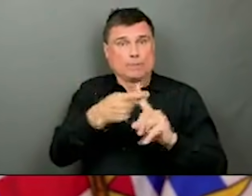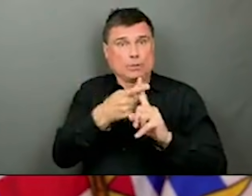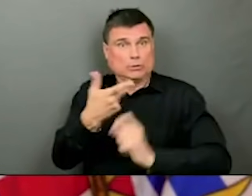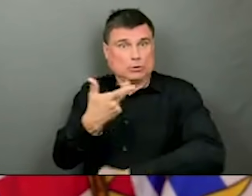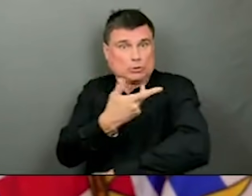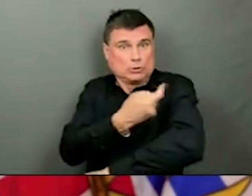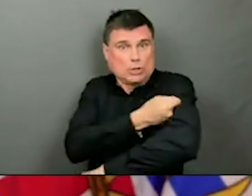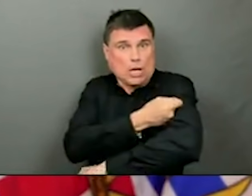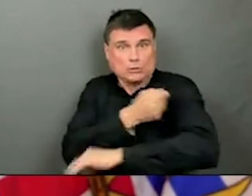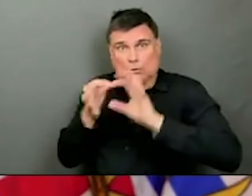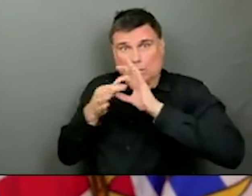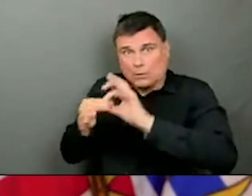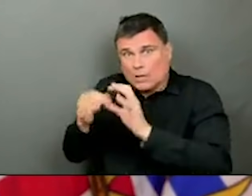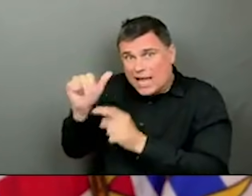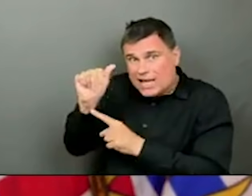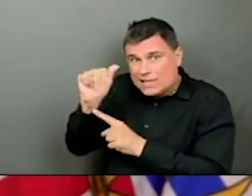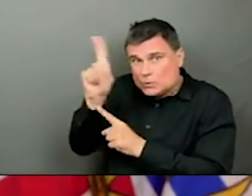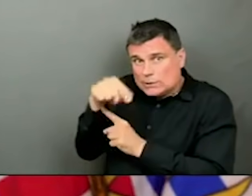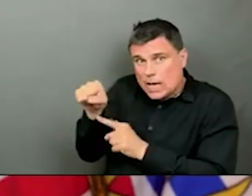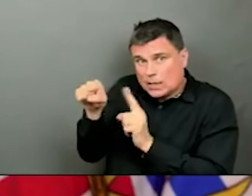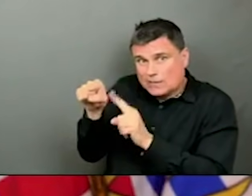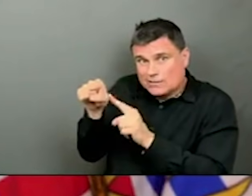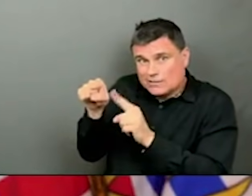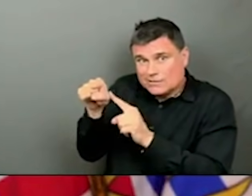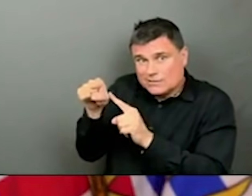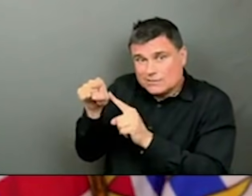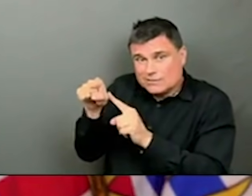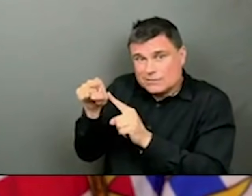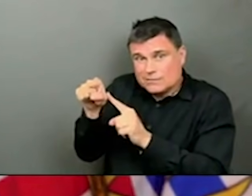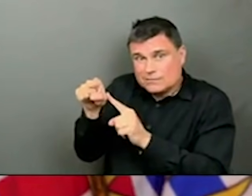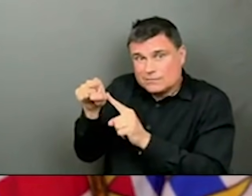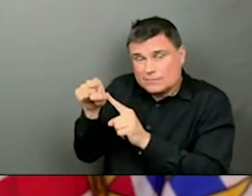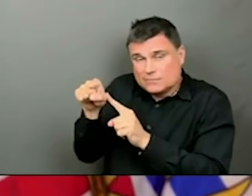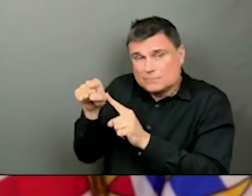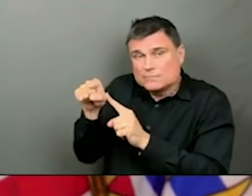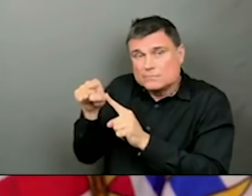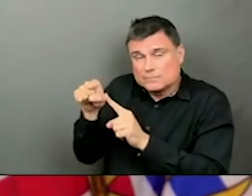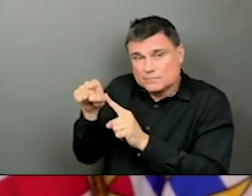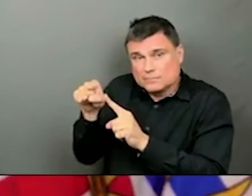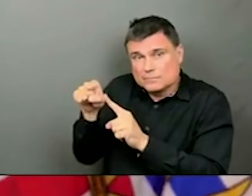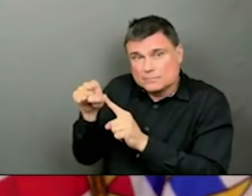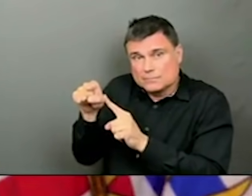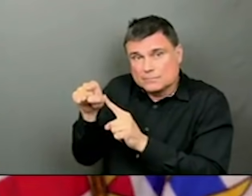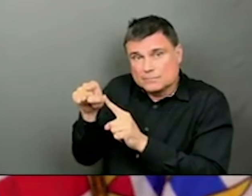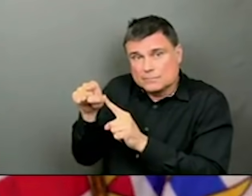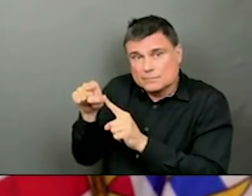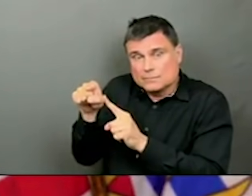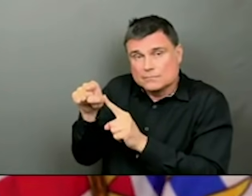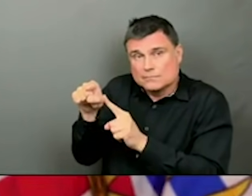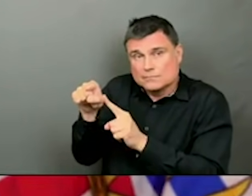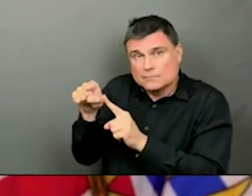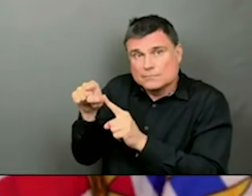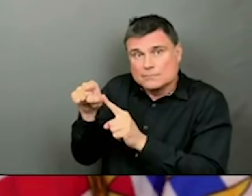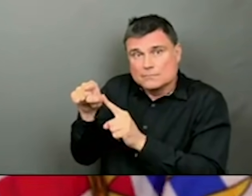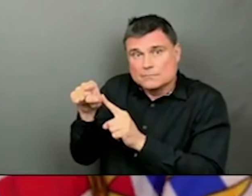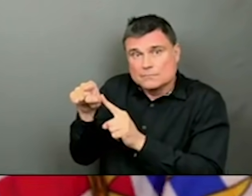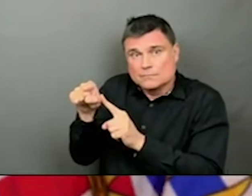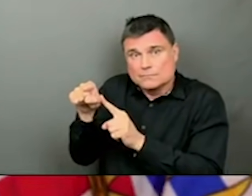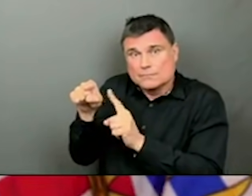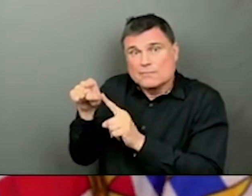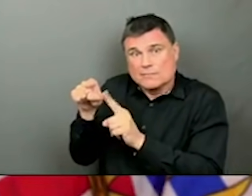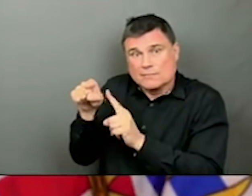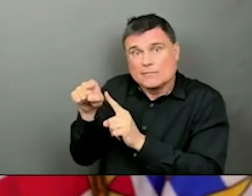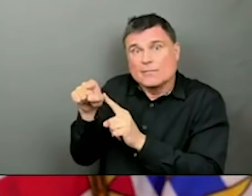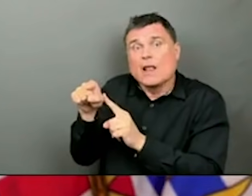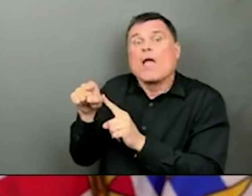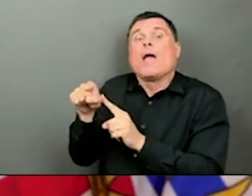very important for many people. They chose to receive AstraZeneca because of the way the vaccine is produced and the effectiveness that